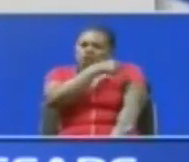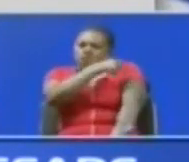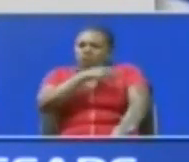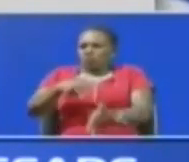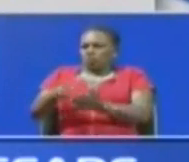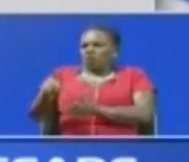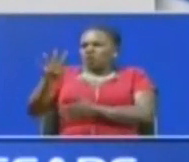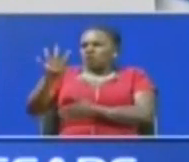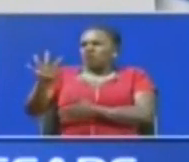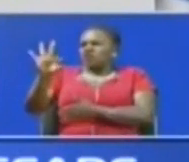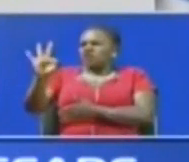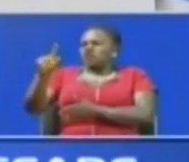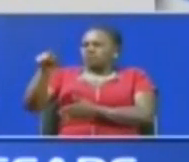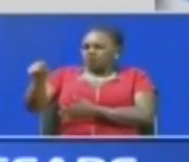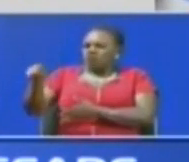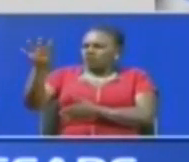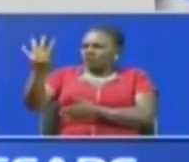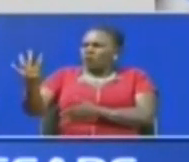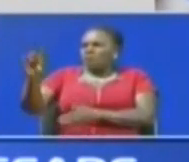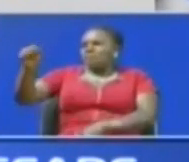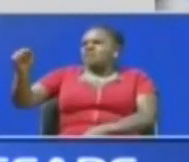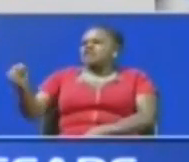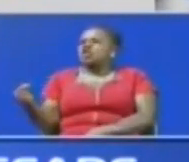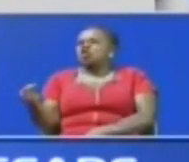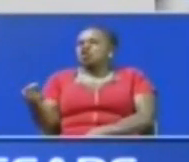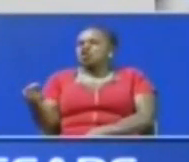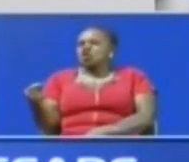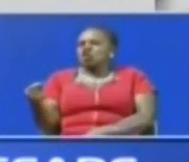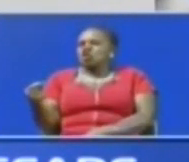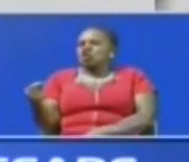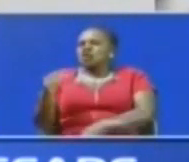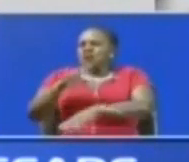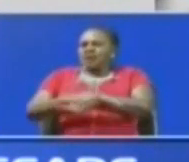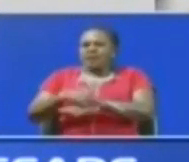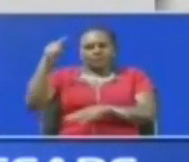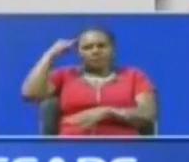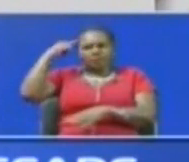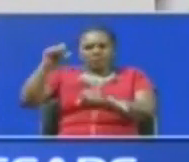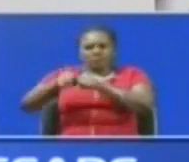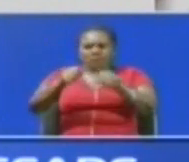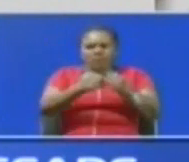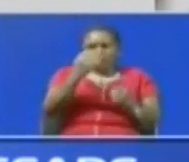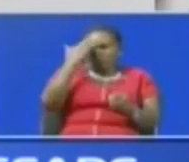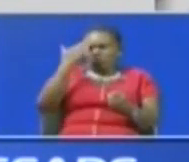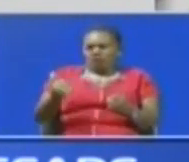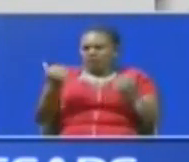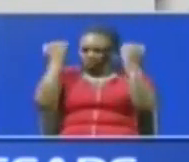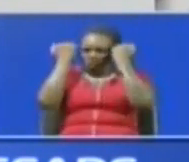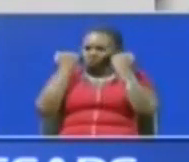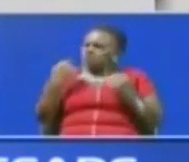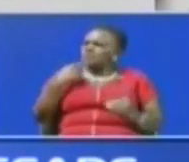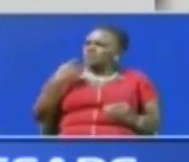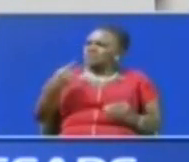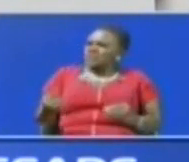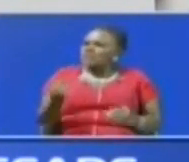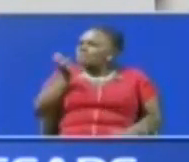pay 43.4 million shillings to Jacob Olwochi, who sustained brain damage following what the court determined to